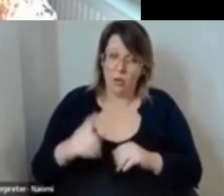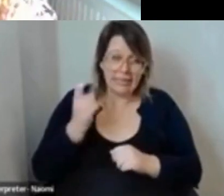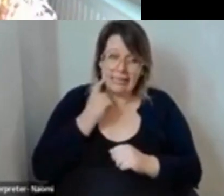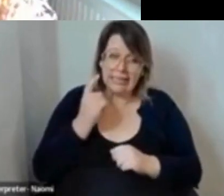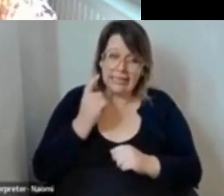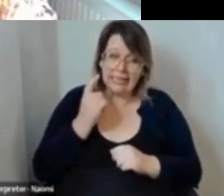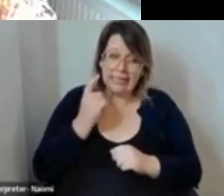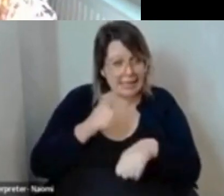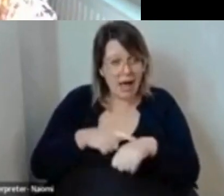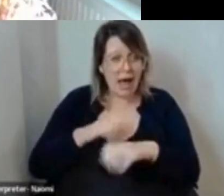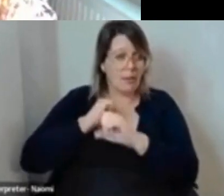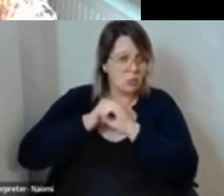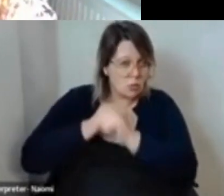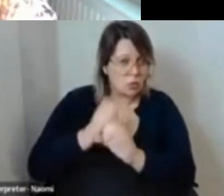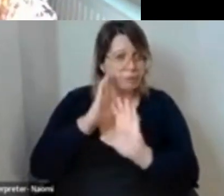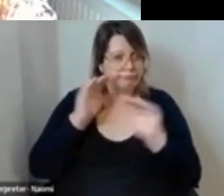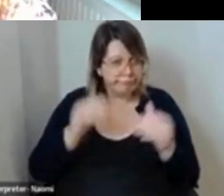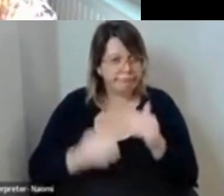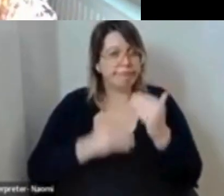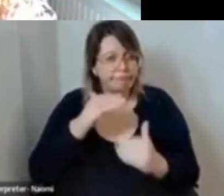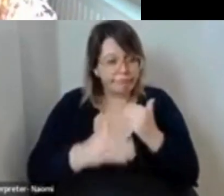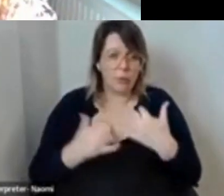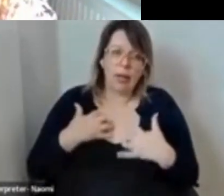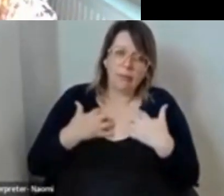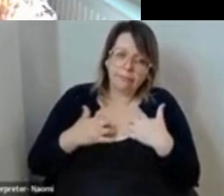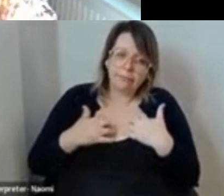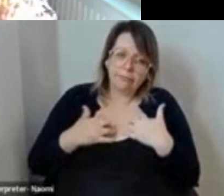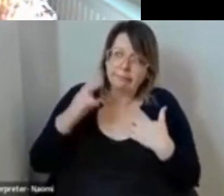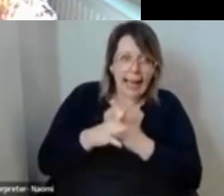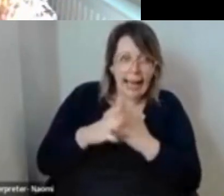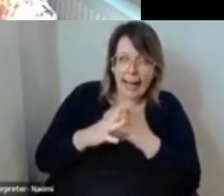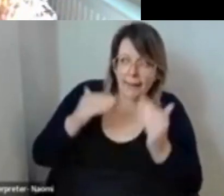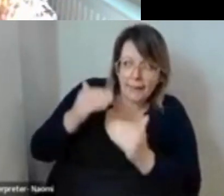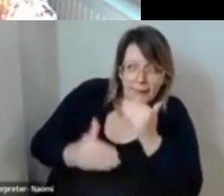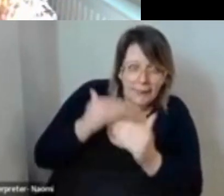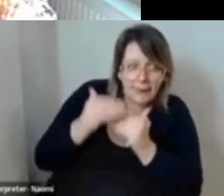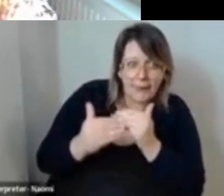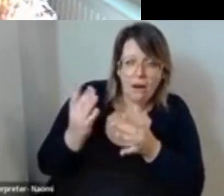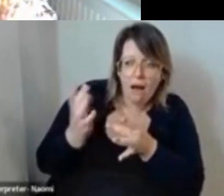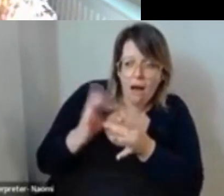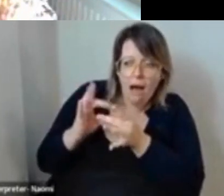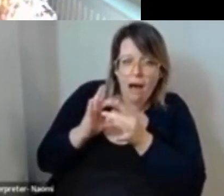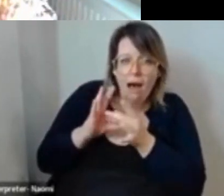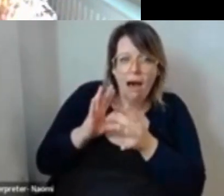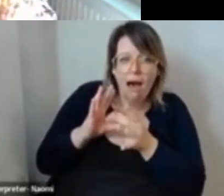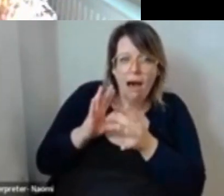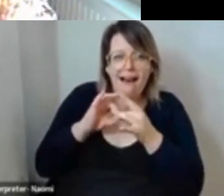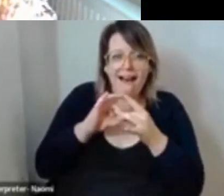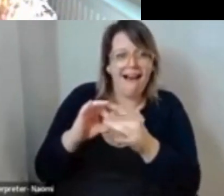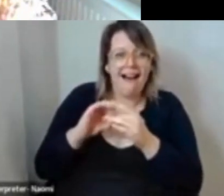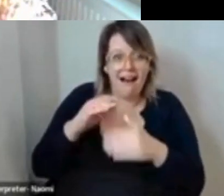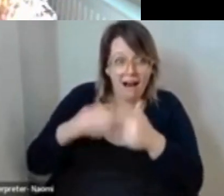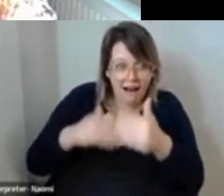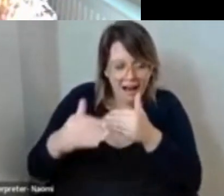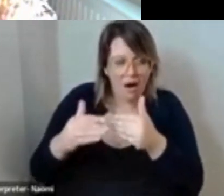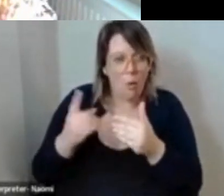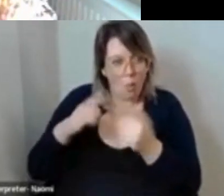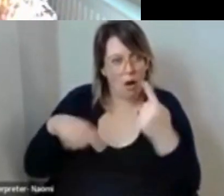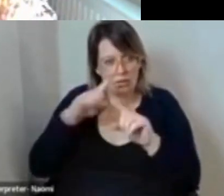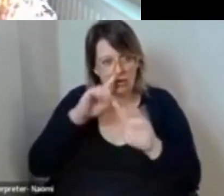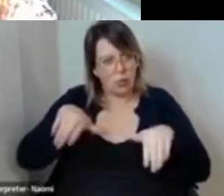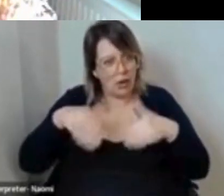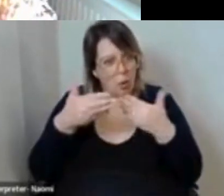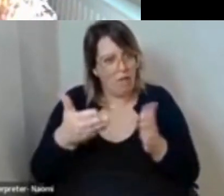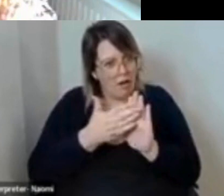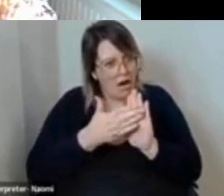forward to seeing how your partnerships develop and what the opportunities that your hub will be able to offer for your children and young people over time